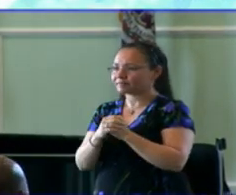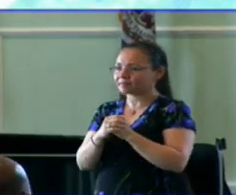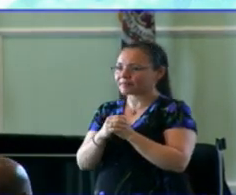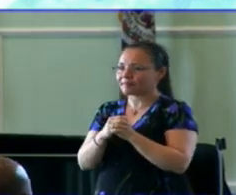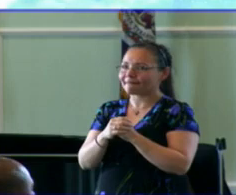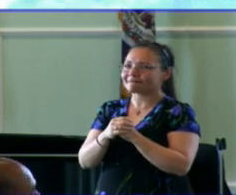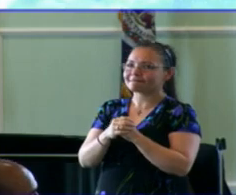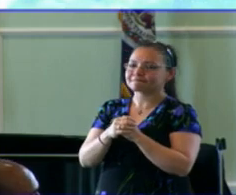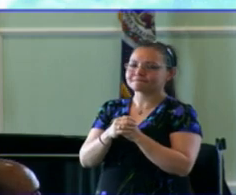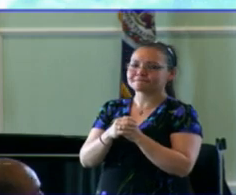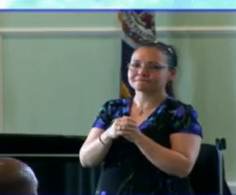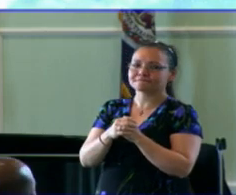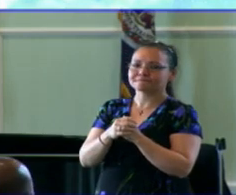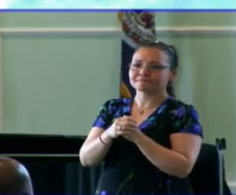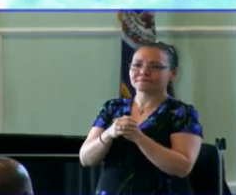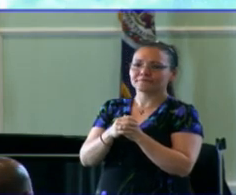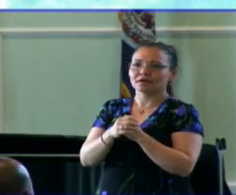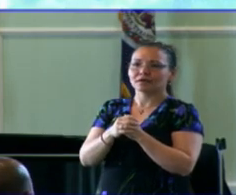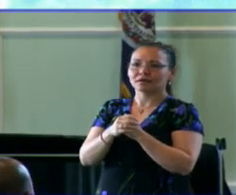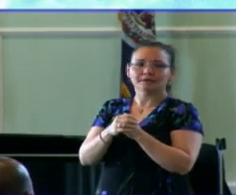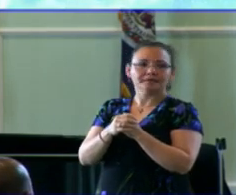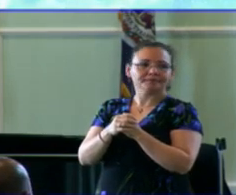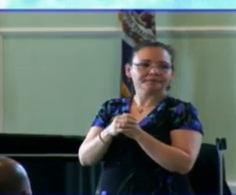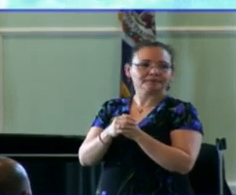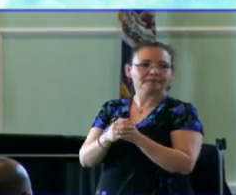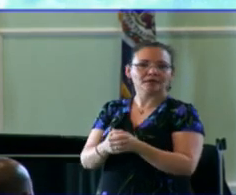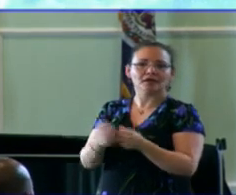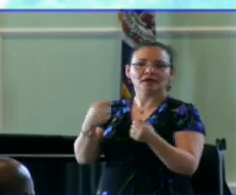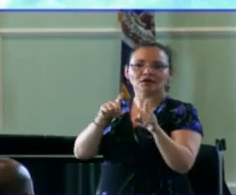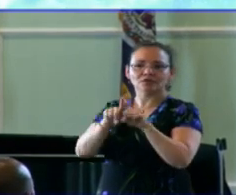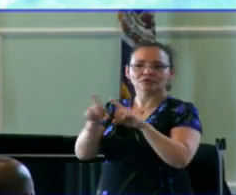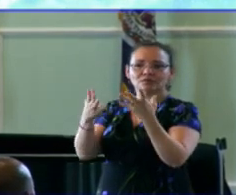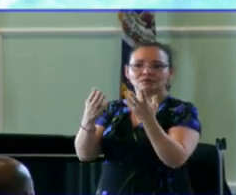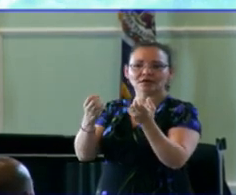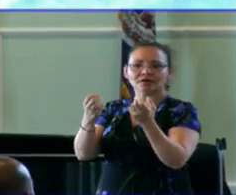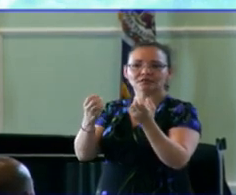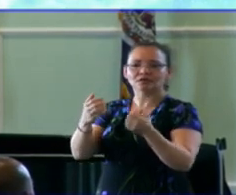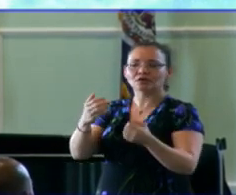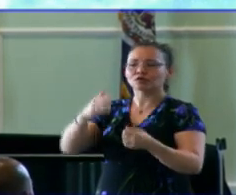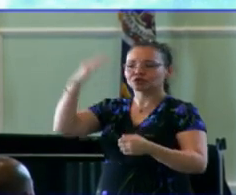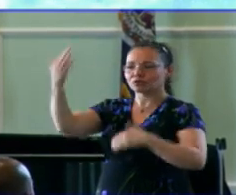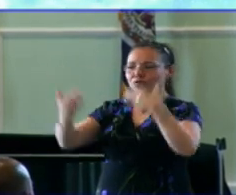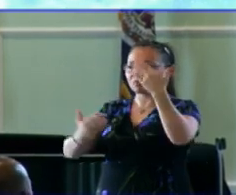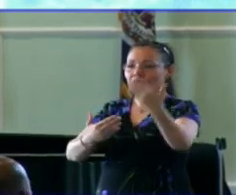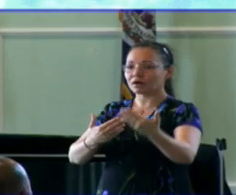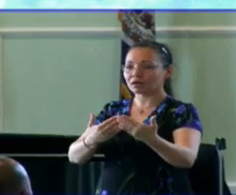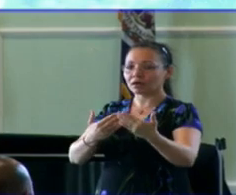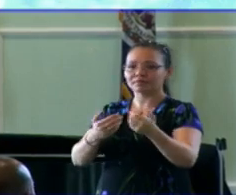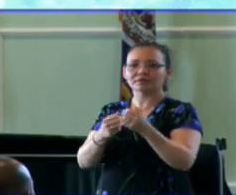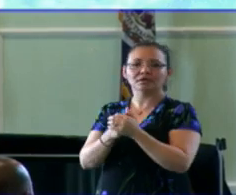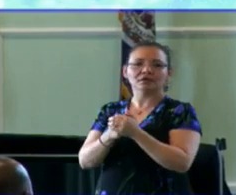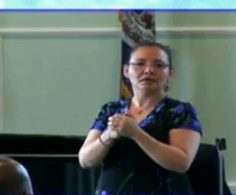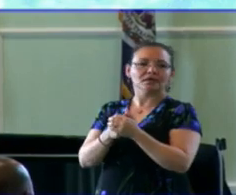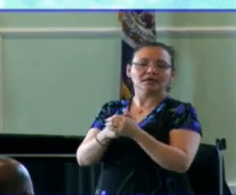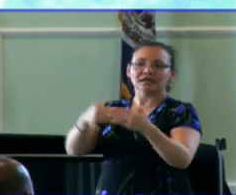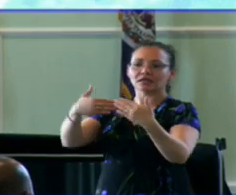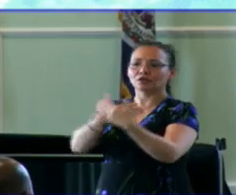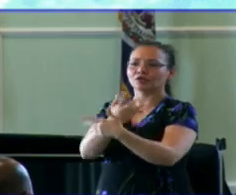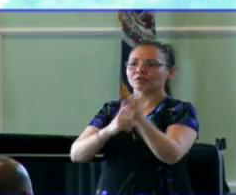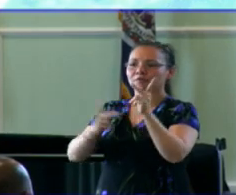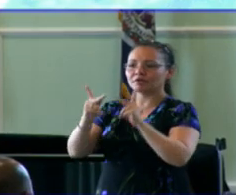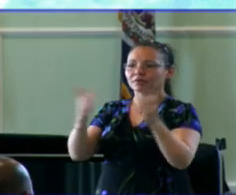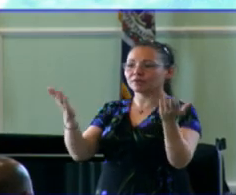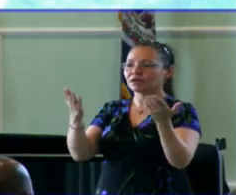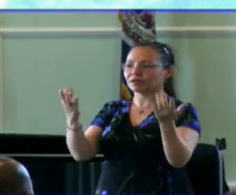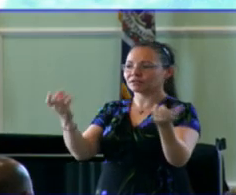I want to take the opportunity to welcome our guests this morning. And do we have any guests with us this